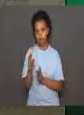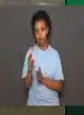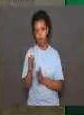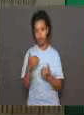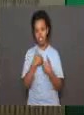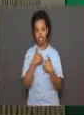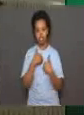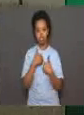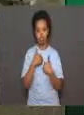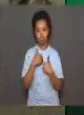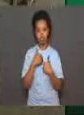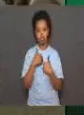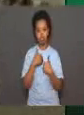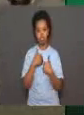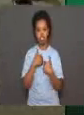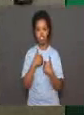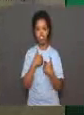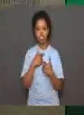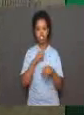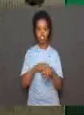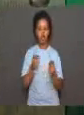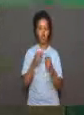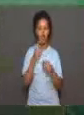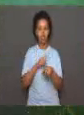animal changes from season to season.